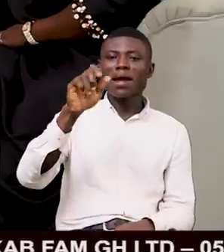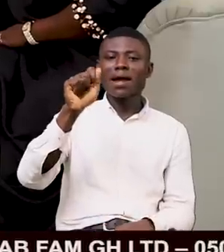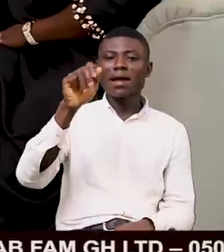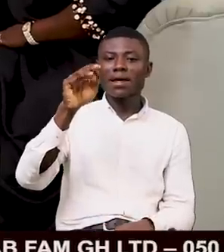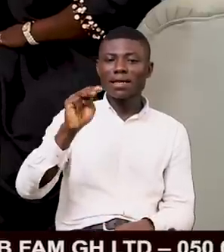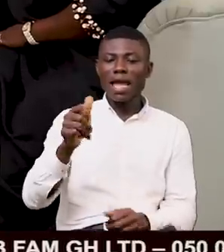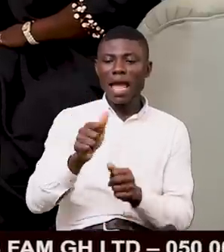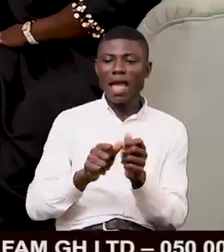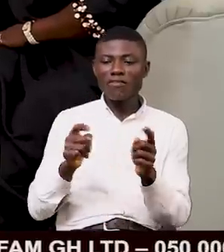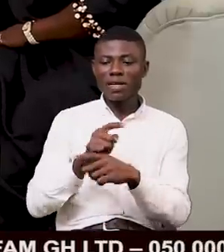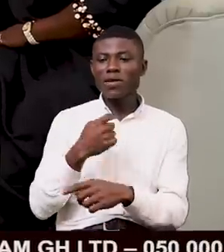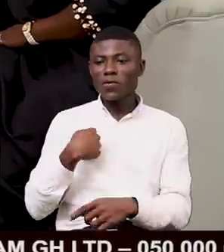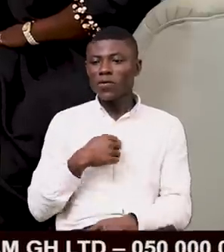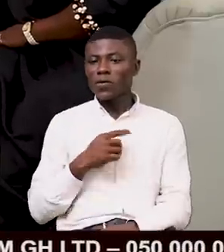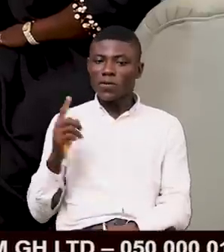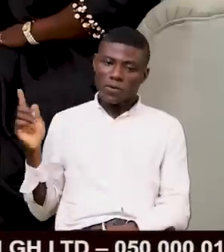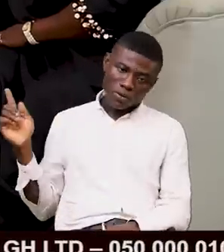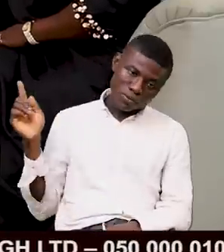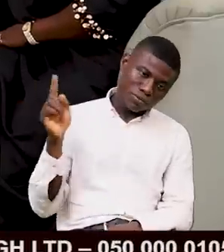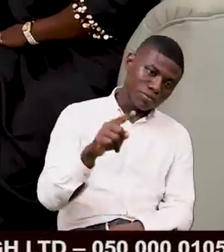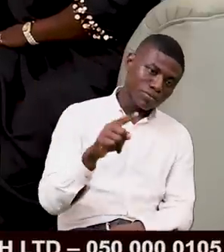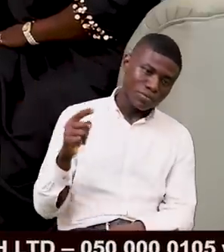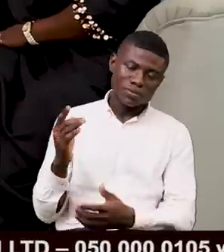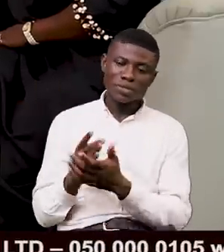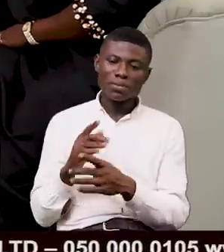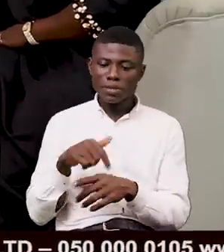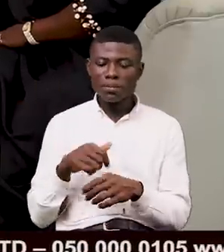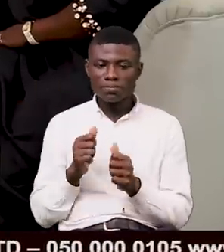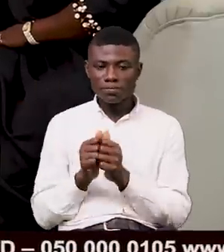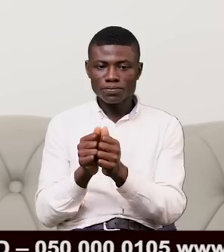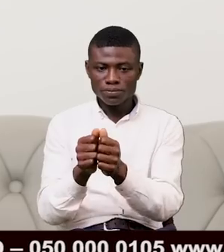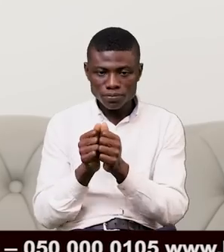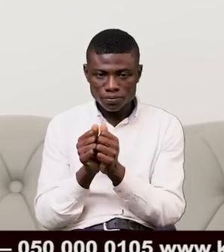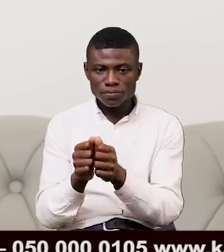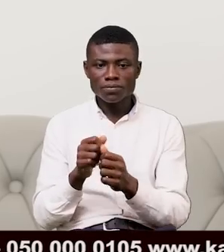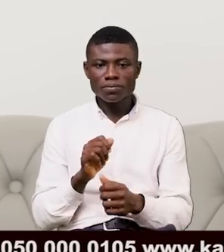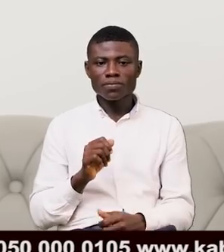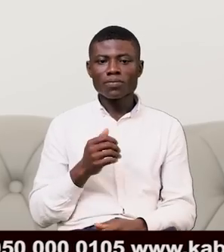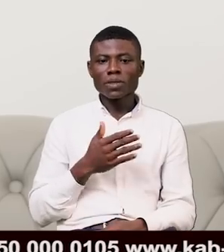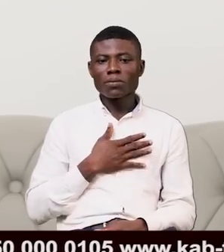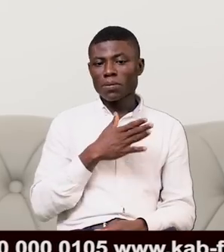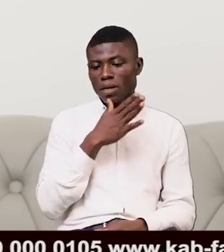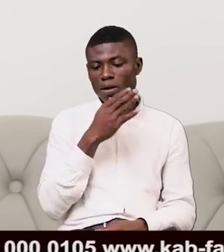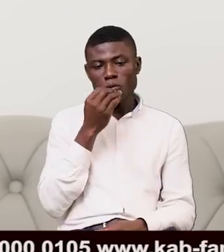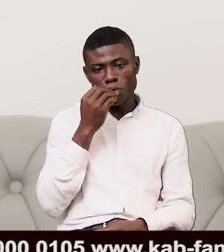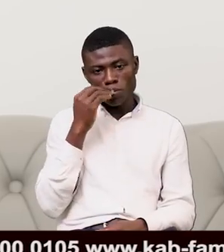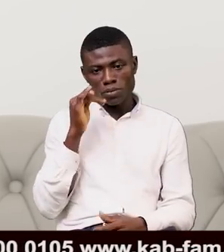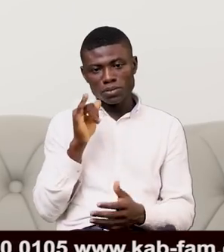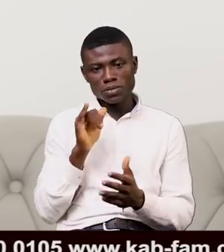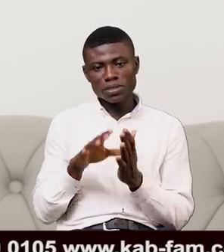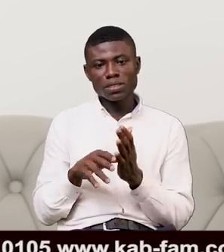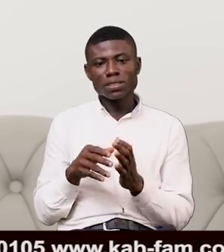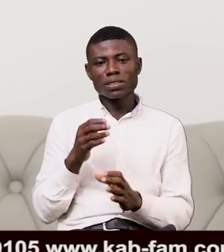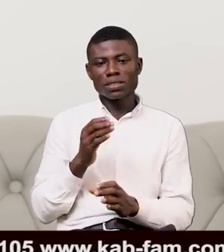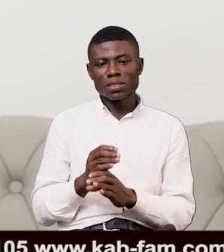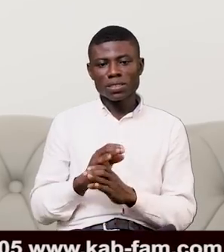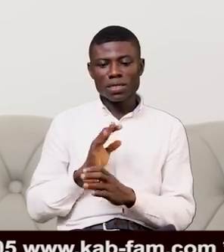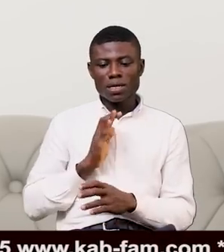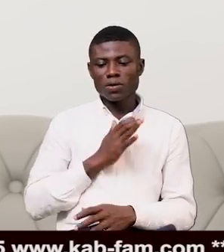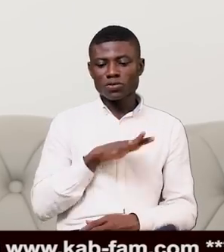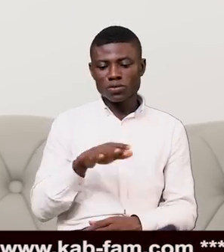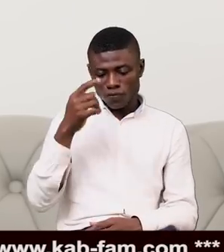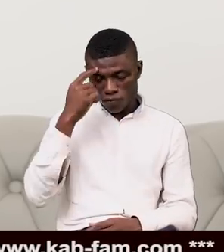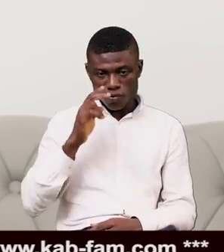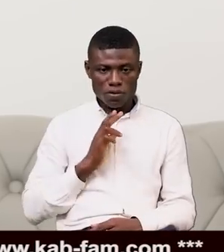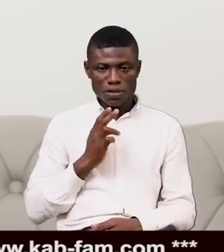Because ye qua pen down, ye qua basil or castle will be an amenimicuno. A mamma, and the wolf fear. Ayana or share a